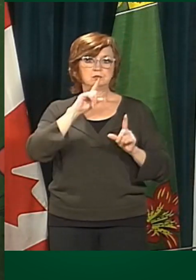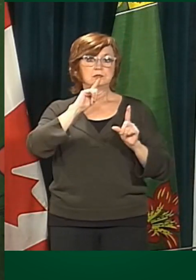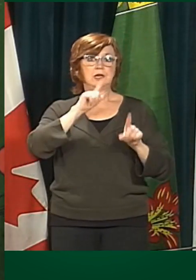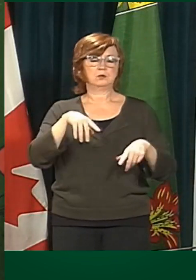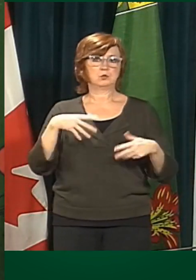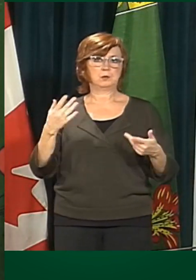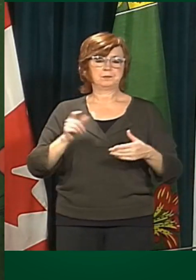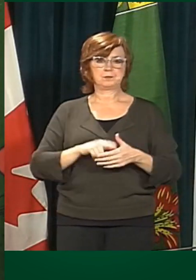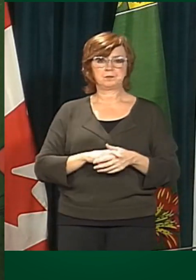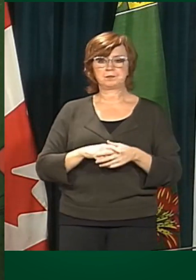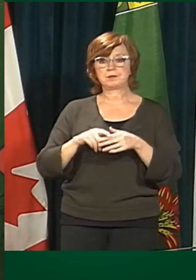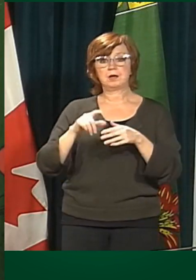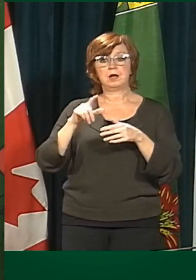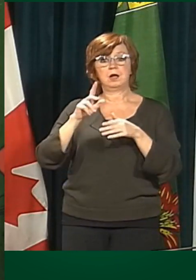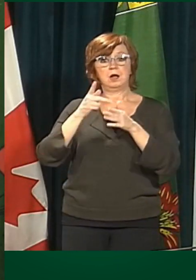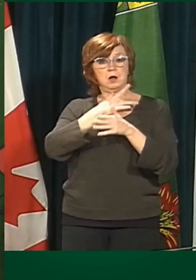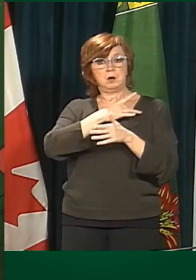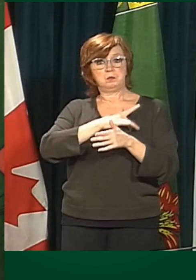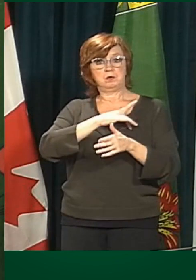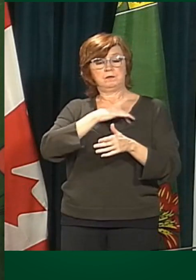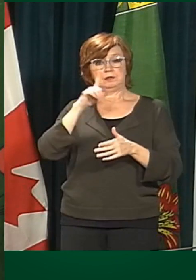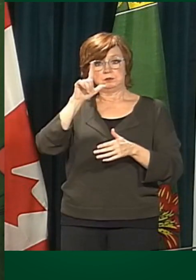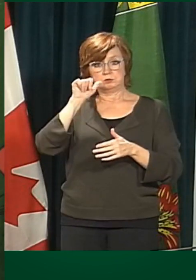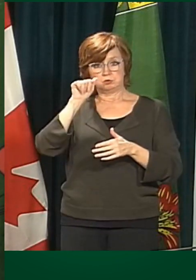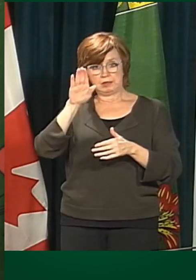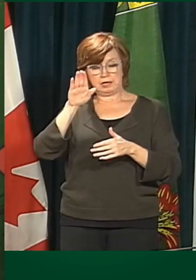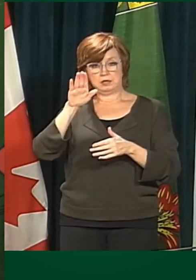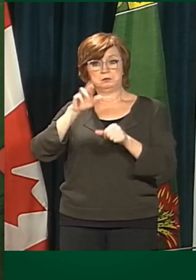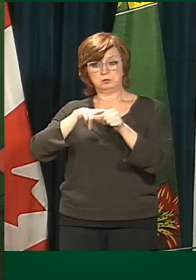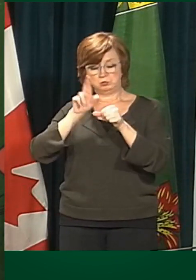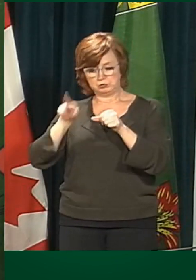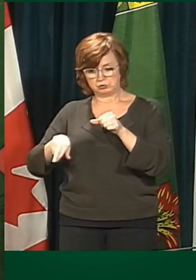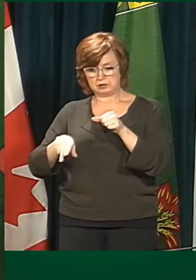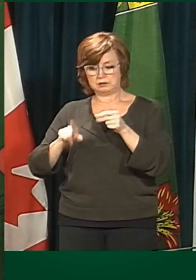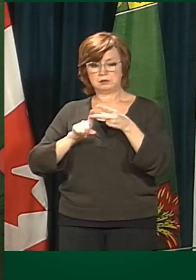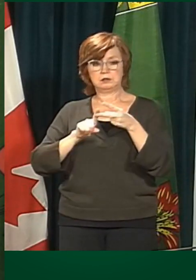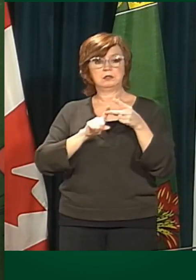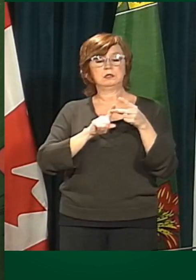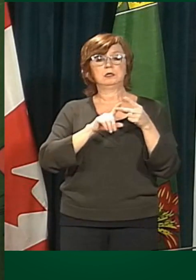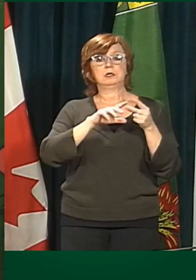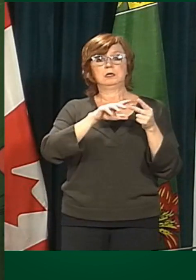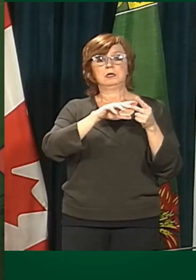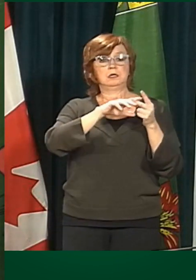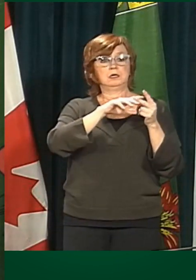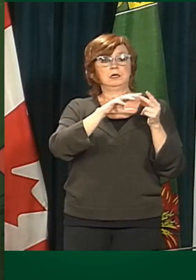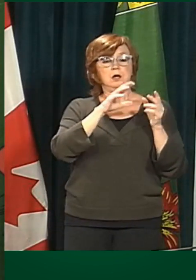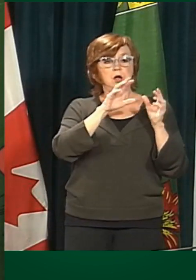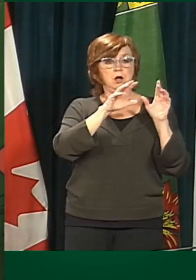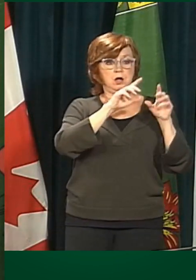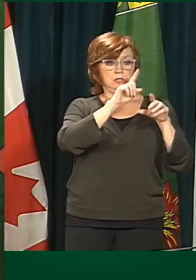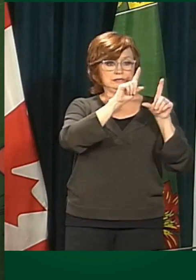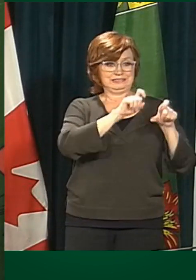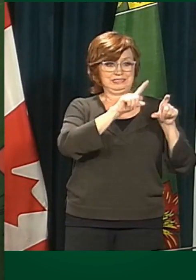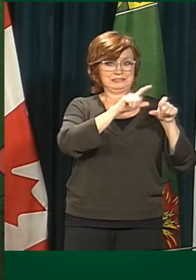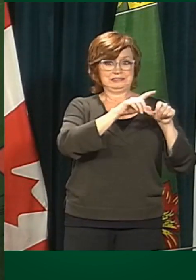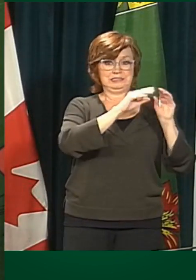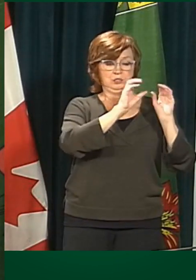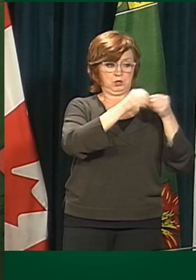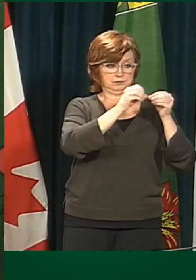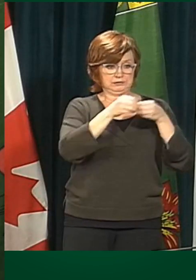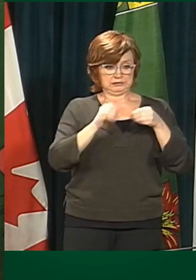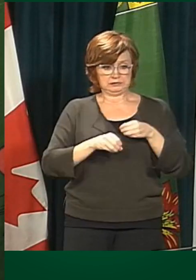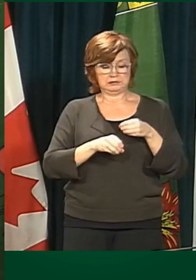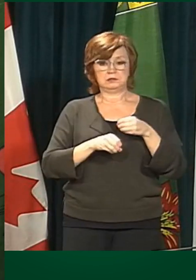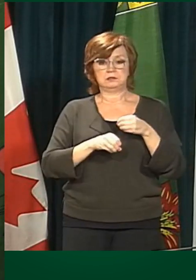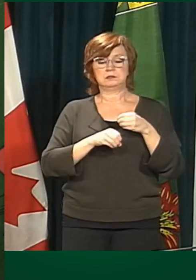clinical partners, and also look very closely at research that is being published in real time. So the current test that